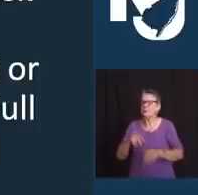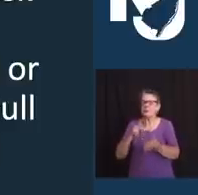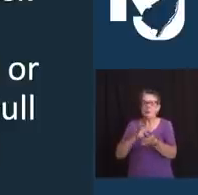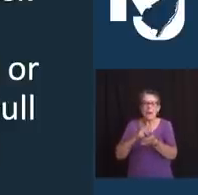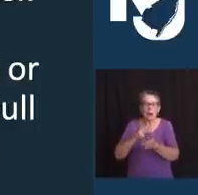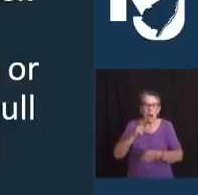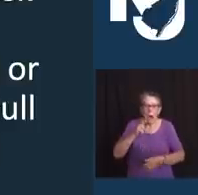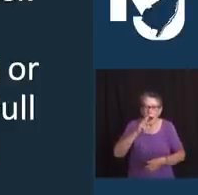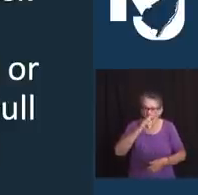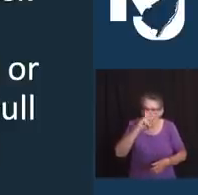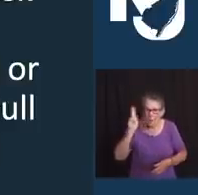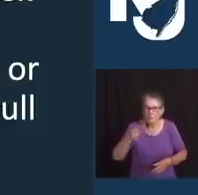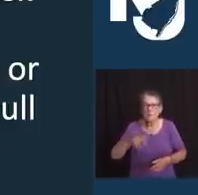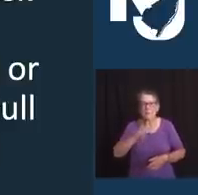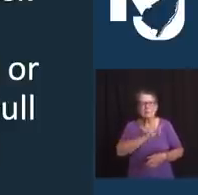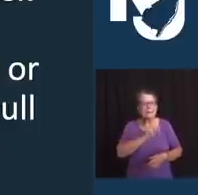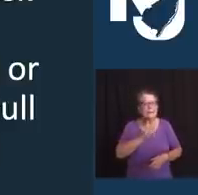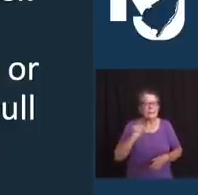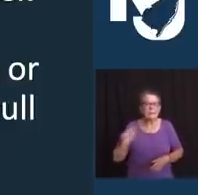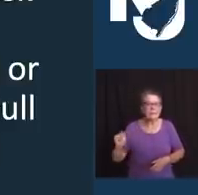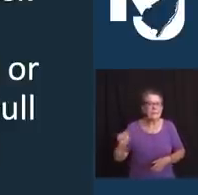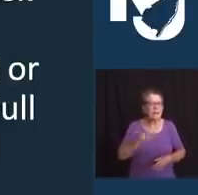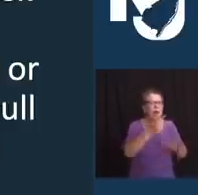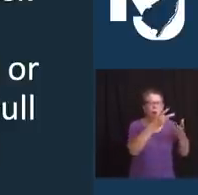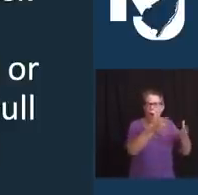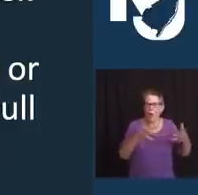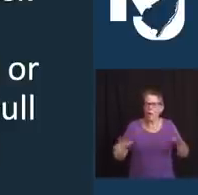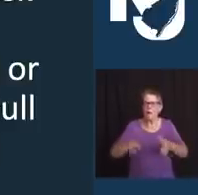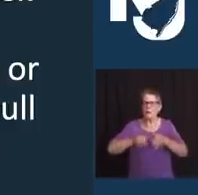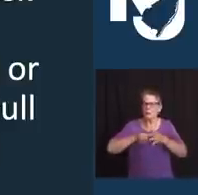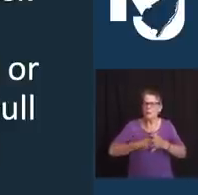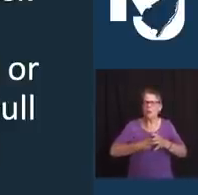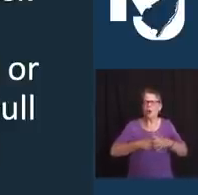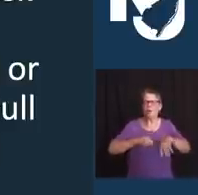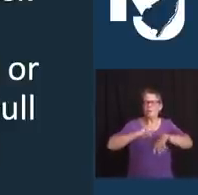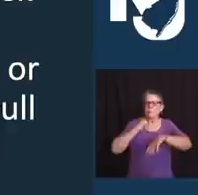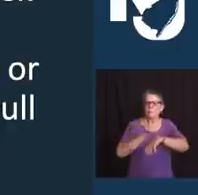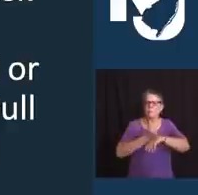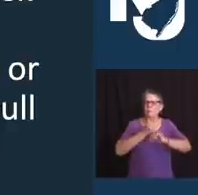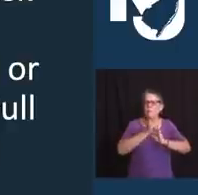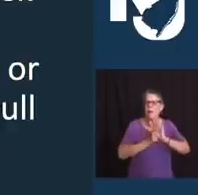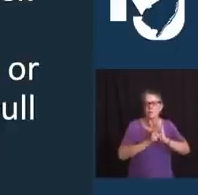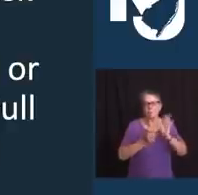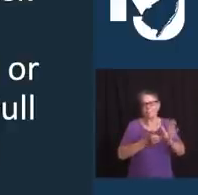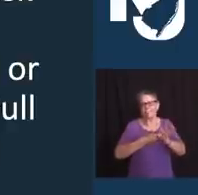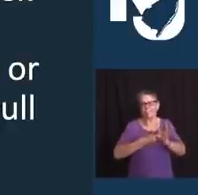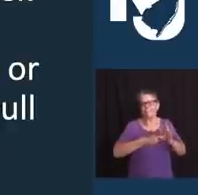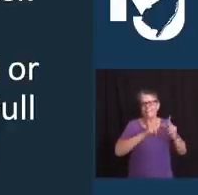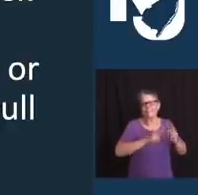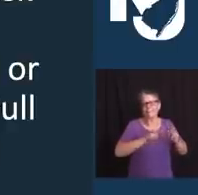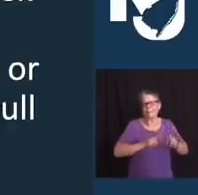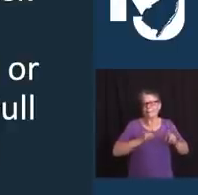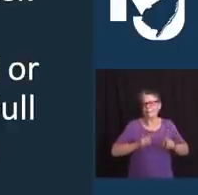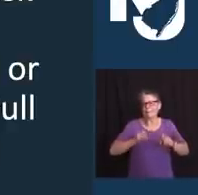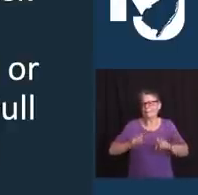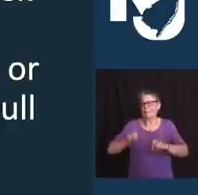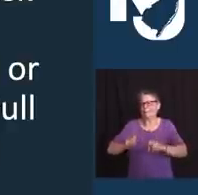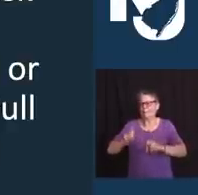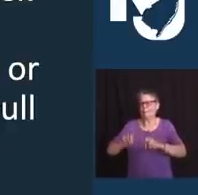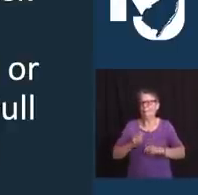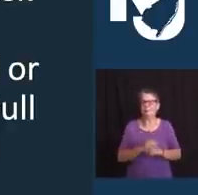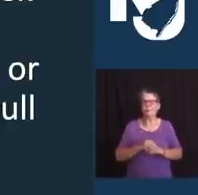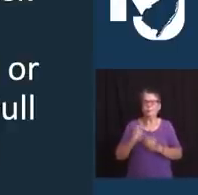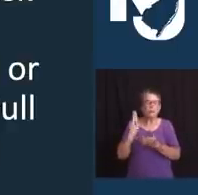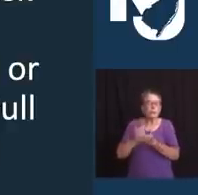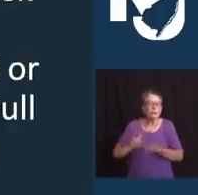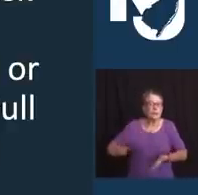developmental centers have also already instituted testing regimes. University Hospital in Newark has already